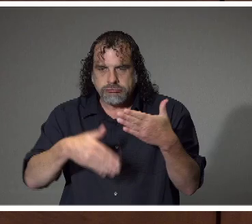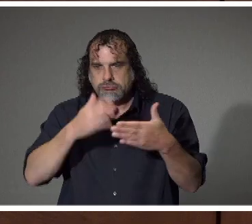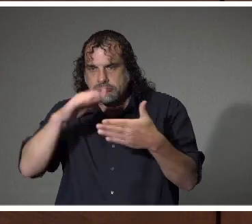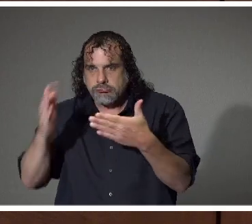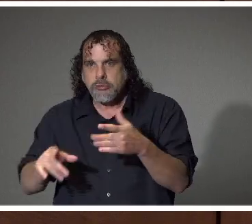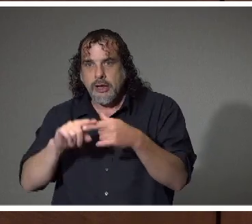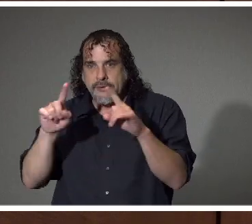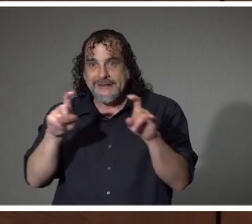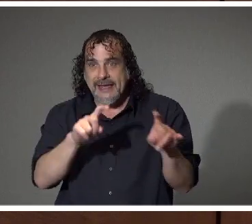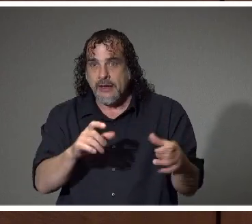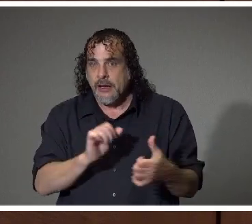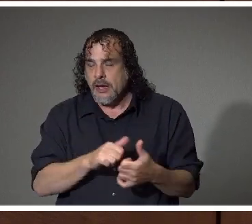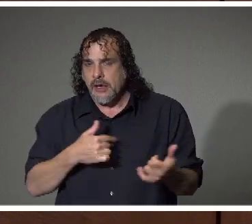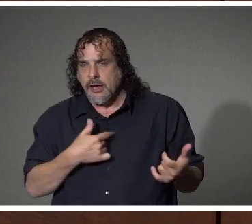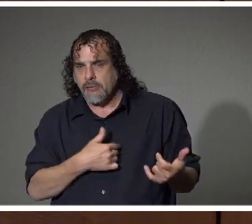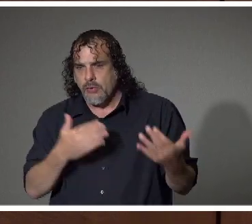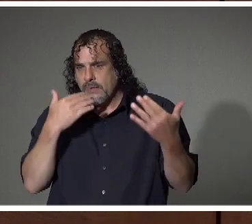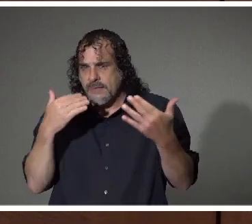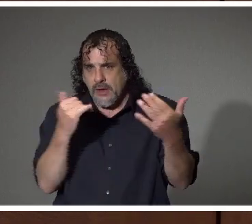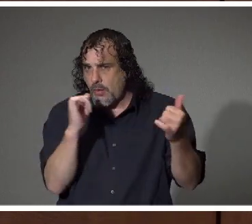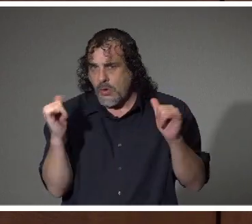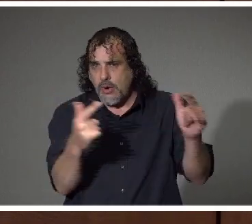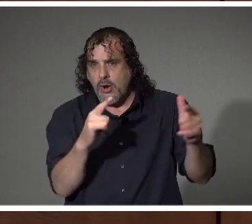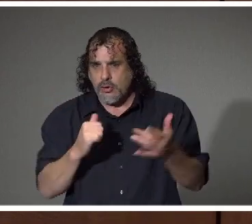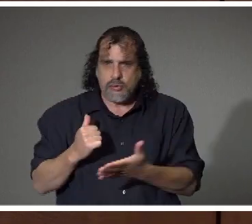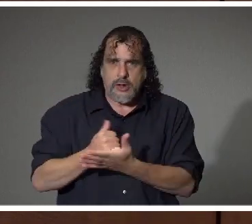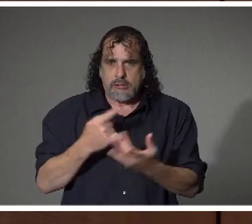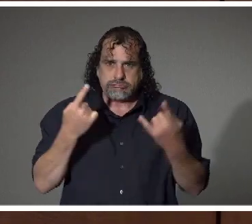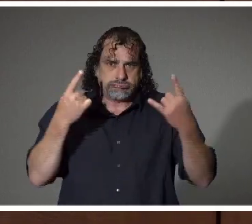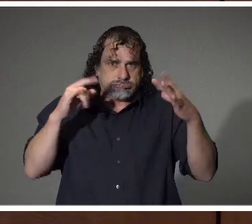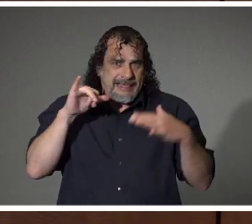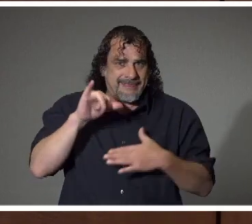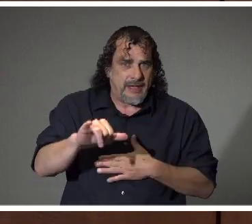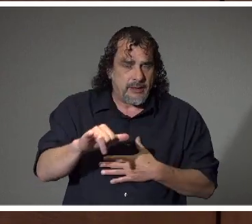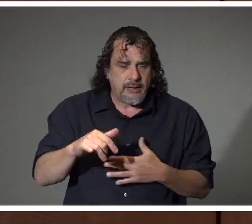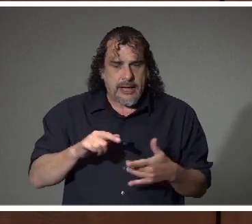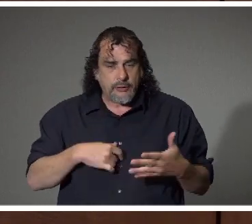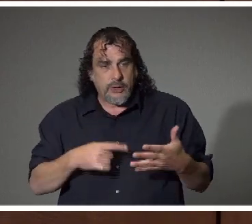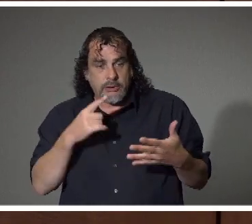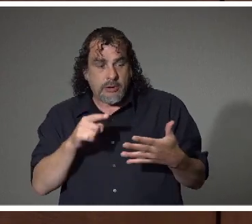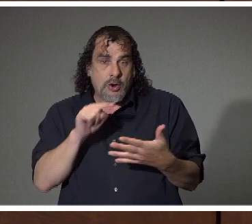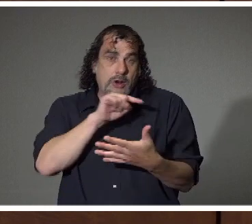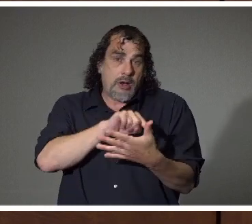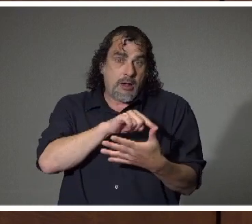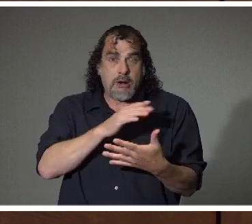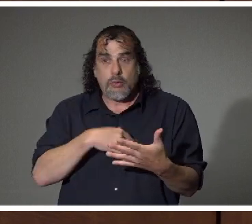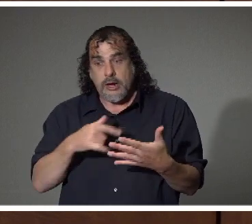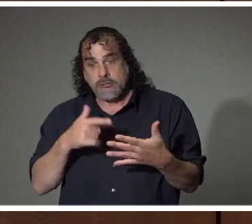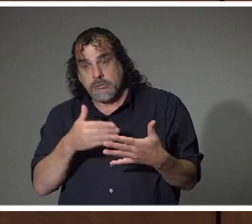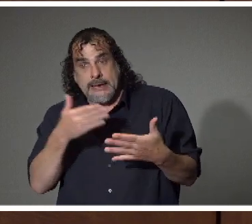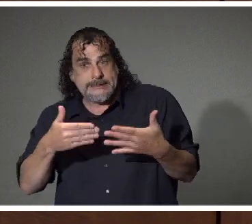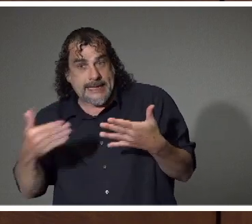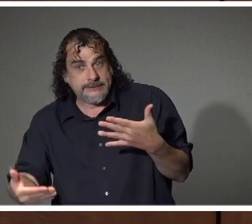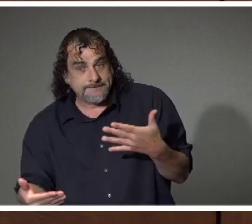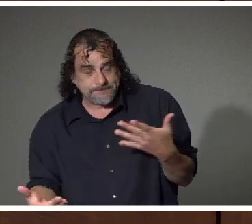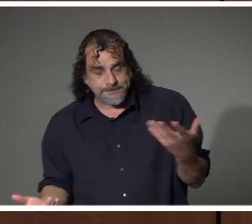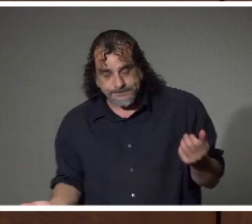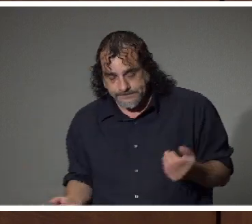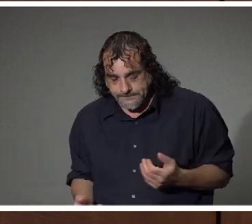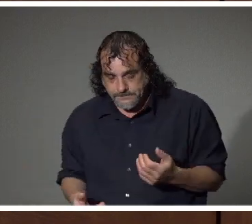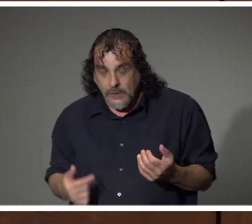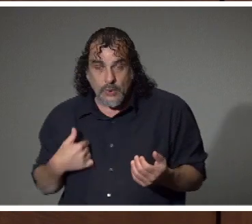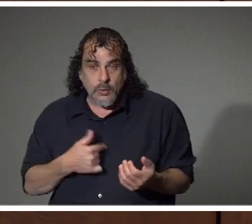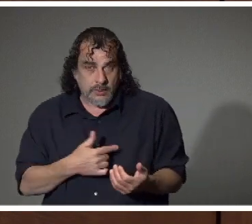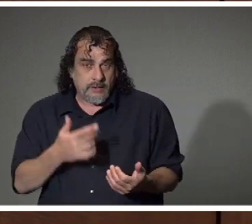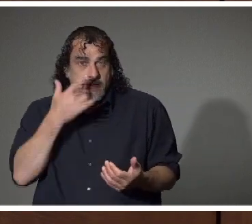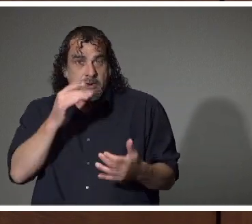healthcare system, for making that a success. As we look at kind of where we are and where we're going, we have been fortunate to